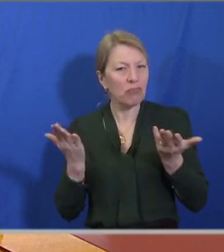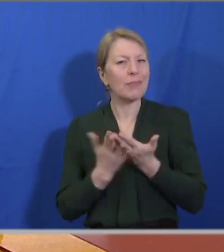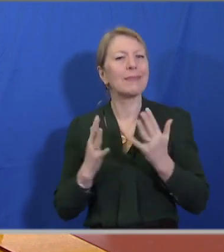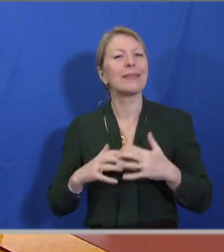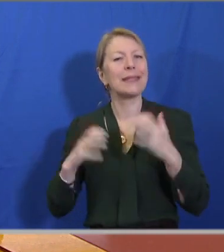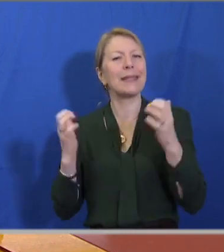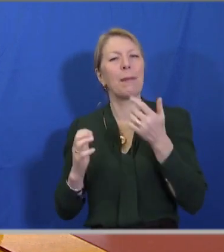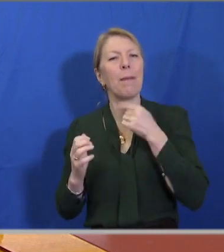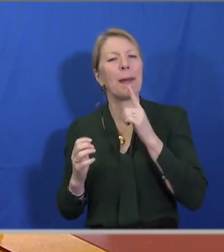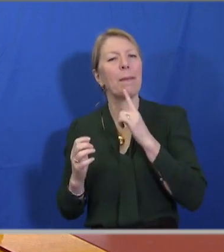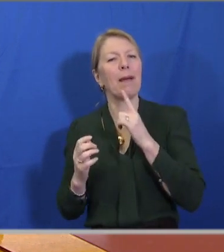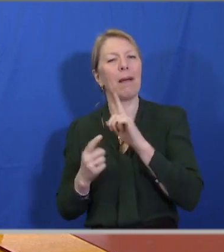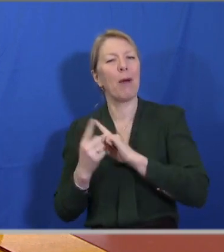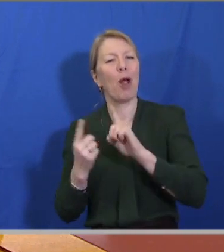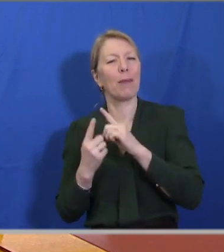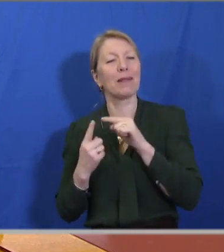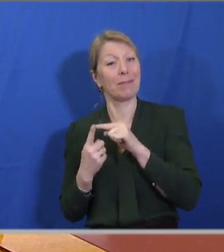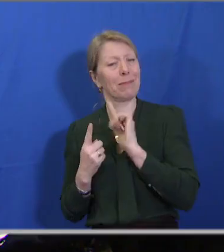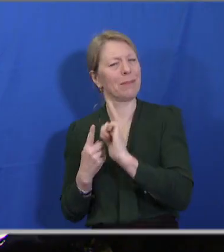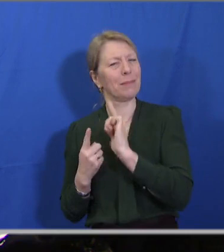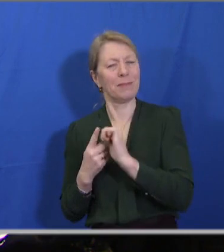welcome and will be useful for all concerned.